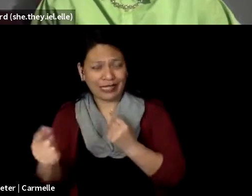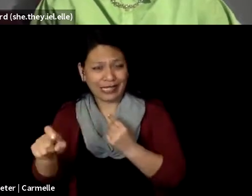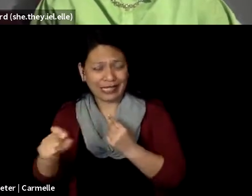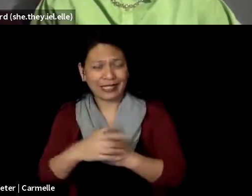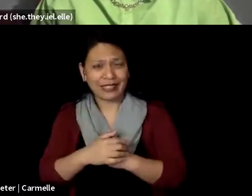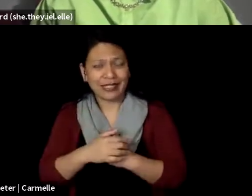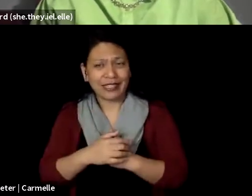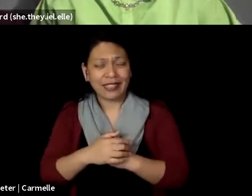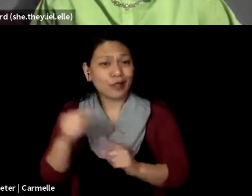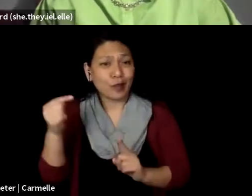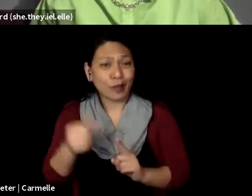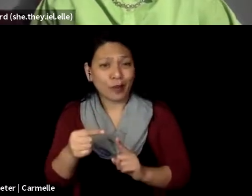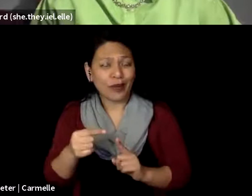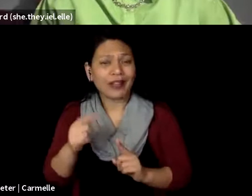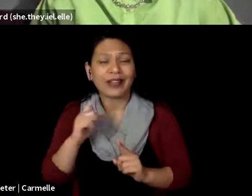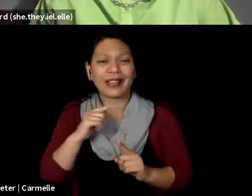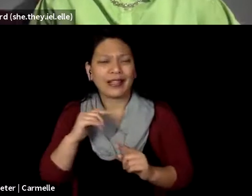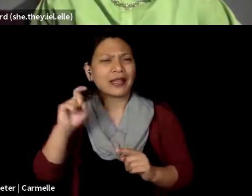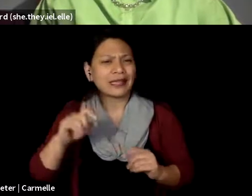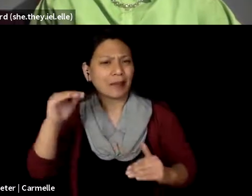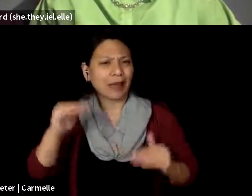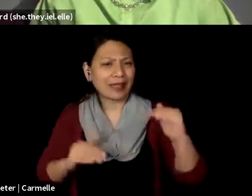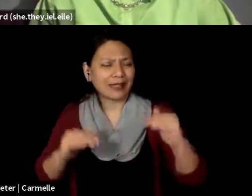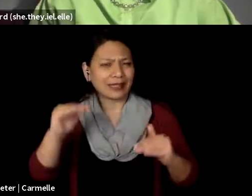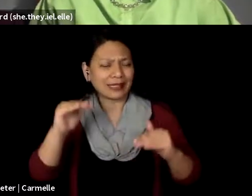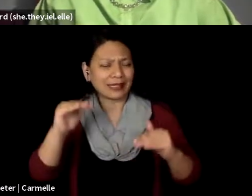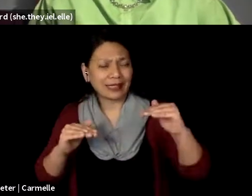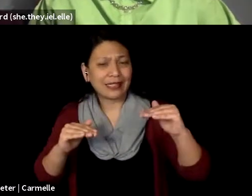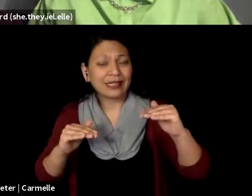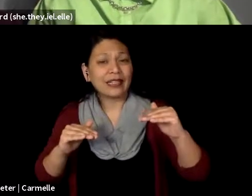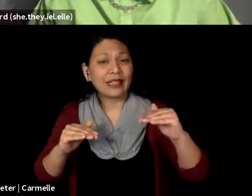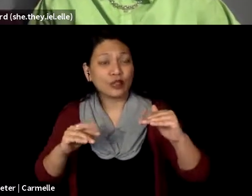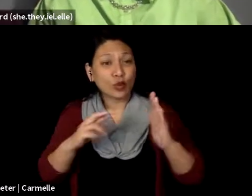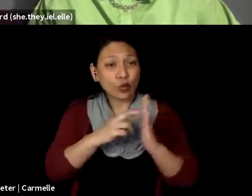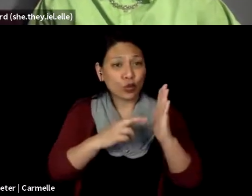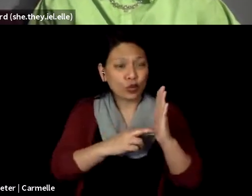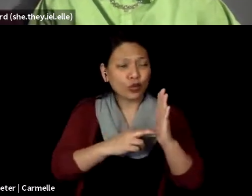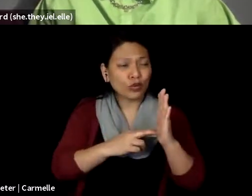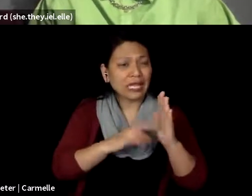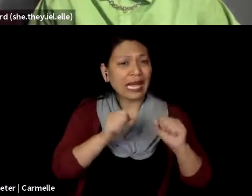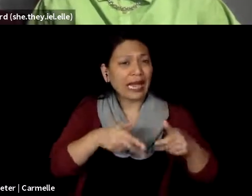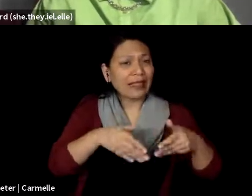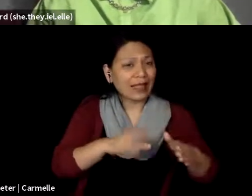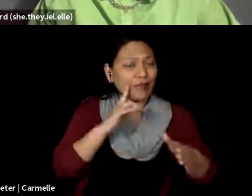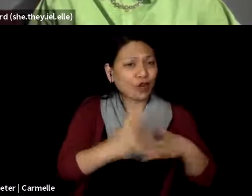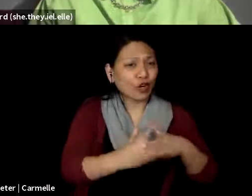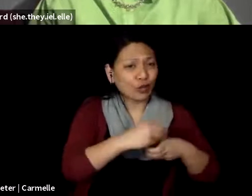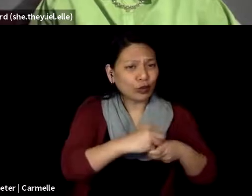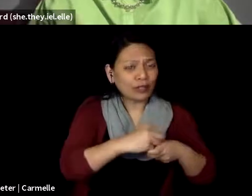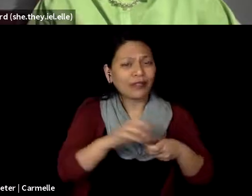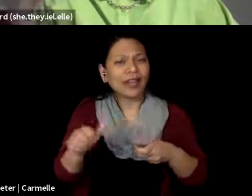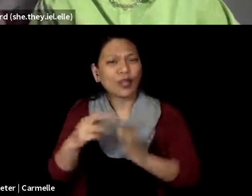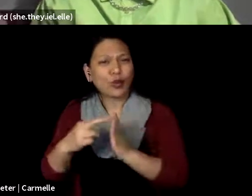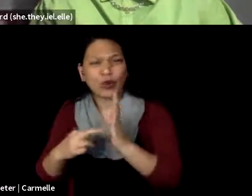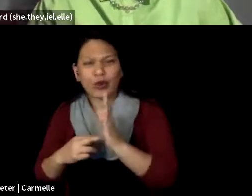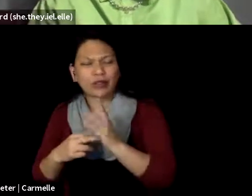between rules that, you know, are conducive to inclusion and rules that are not conducive to